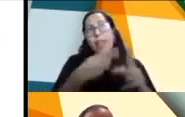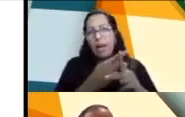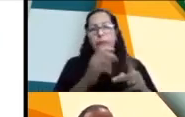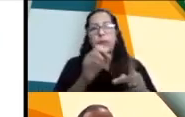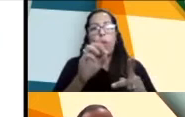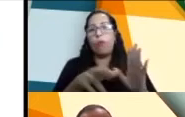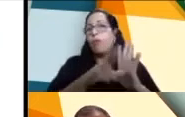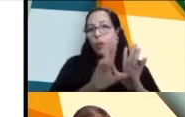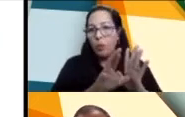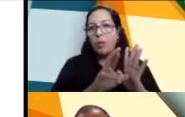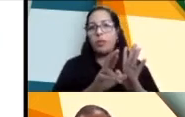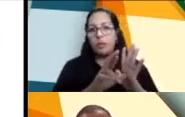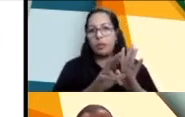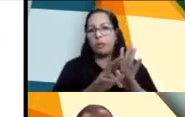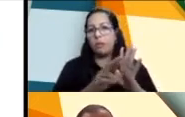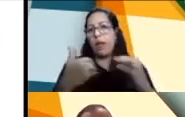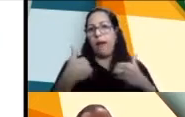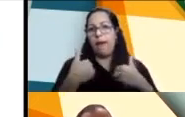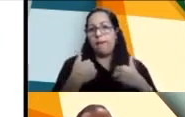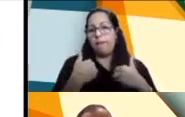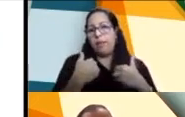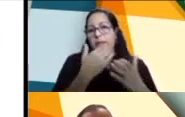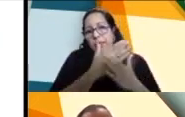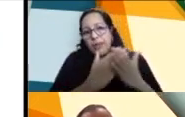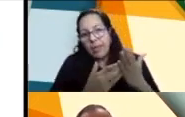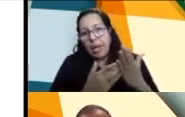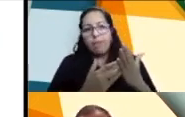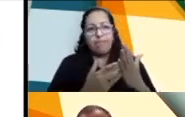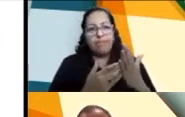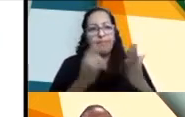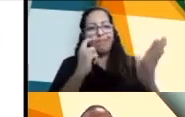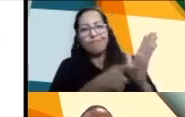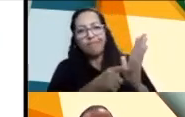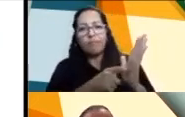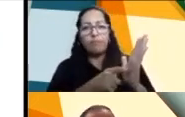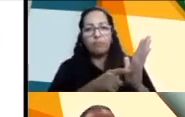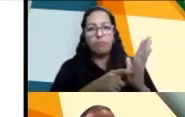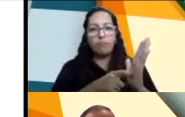reviews have certain characteristics that probably